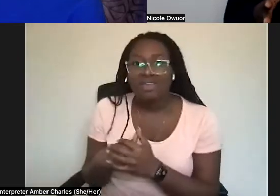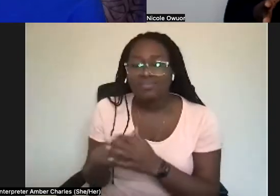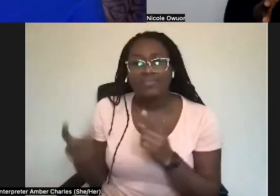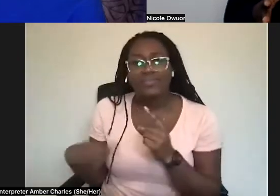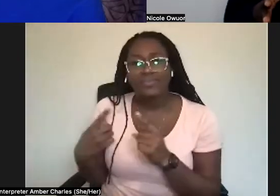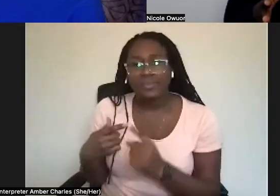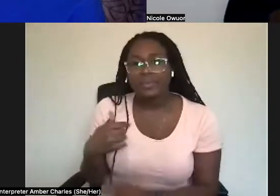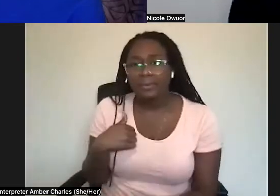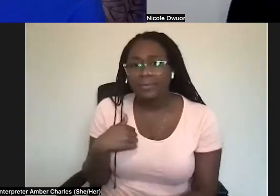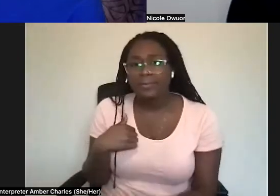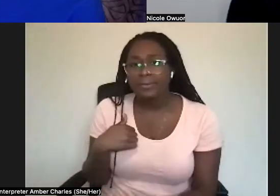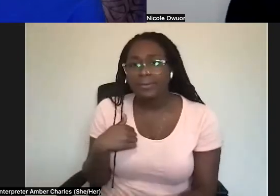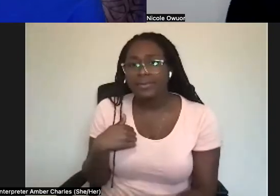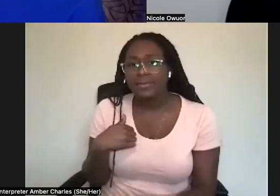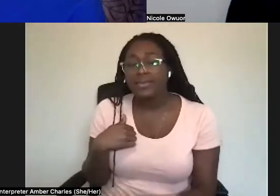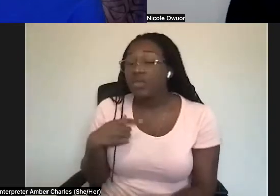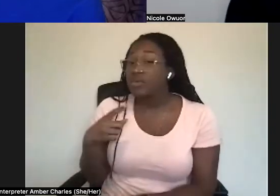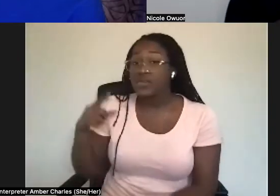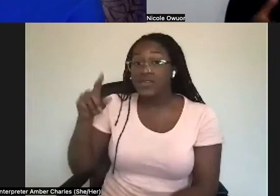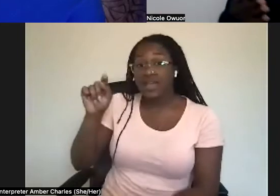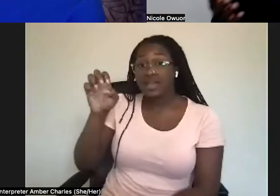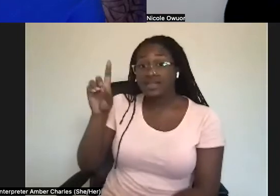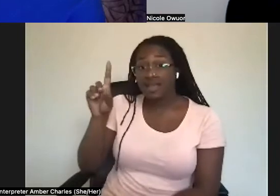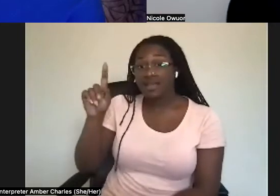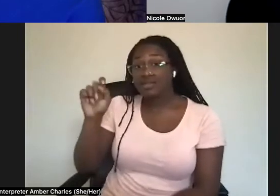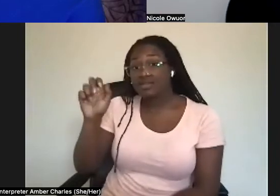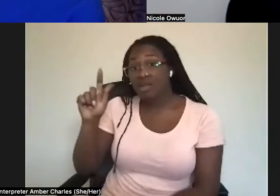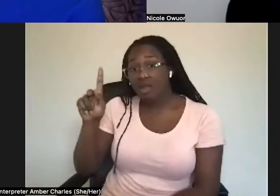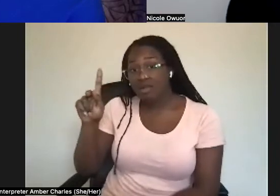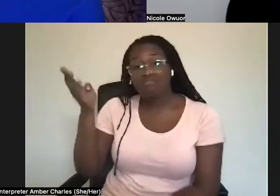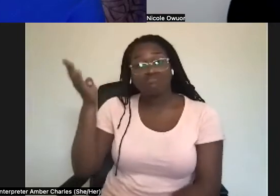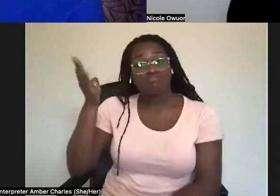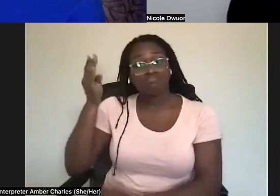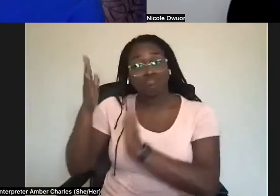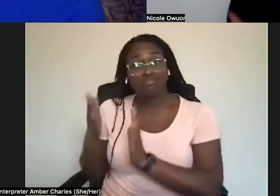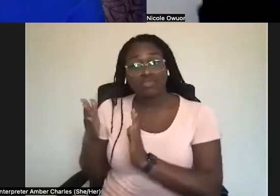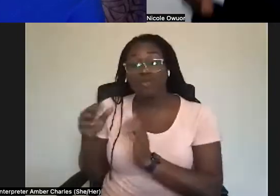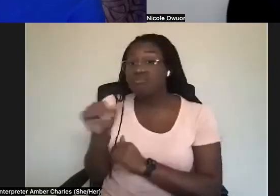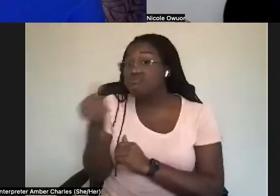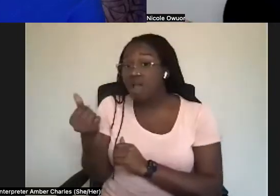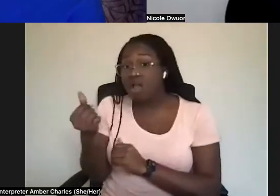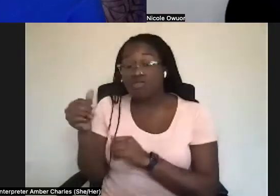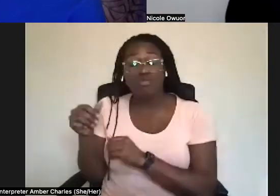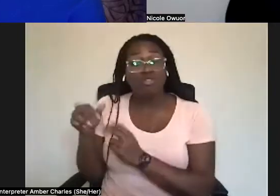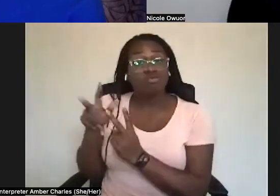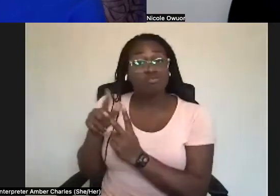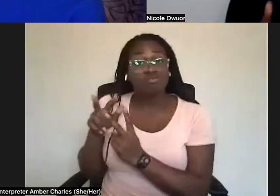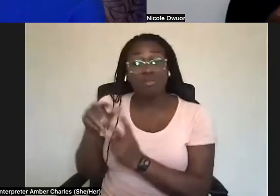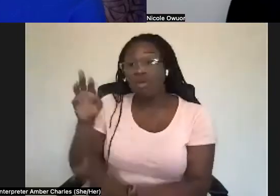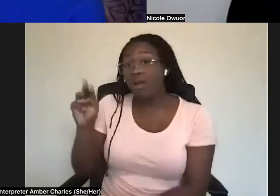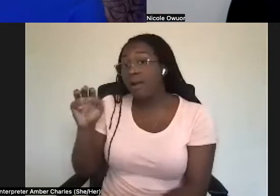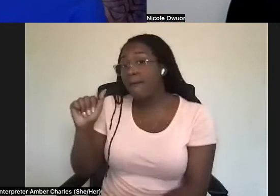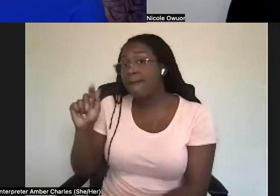I was a TED Talk presenter, and one of my co-presenters, Mark Gibson, super awesome guy,